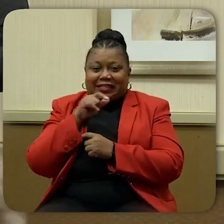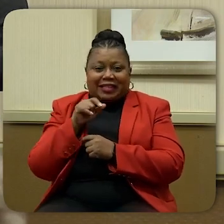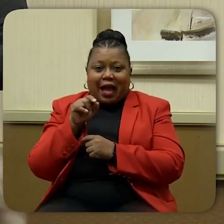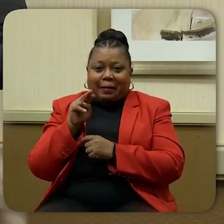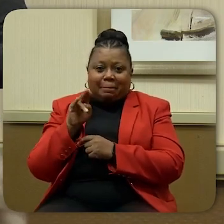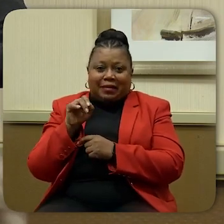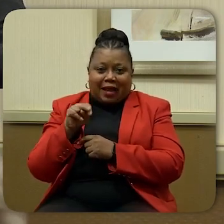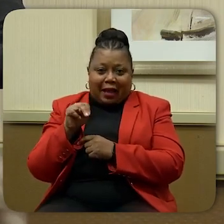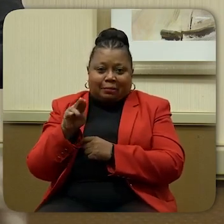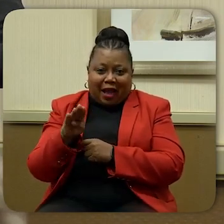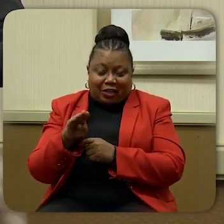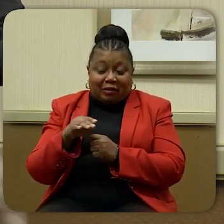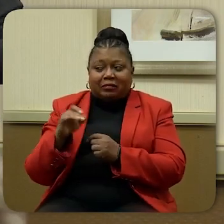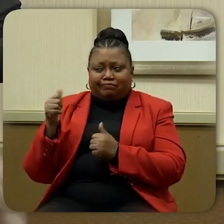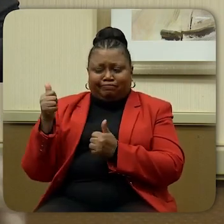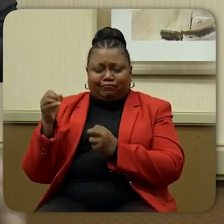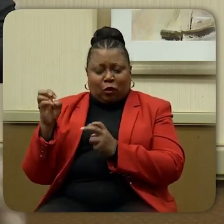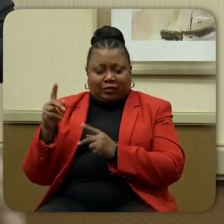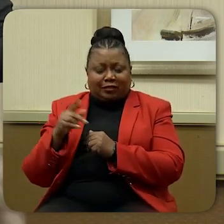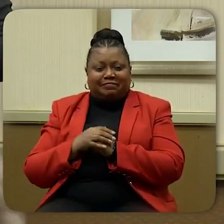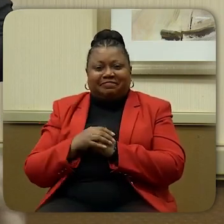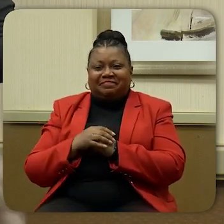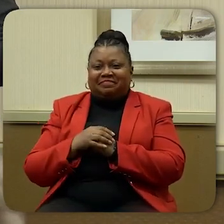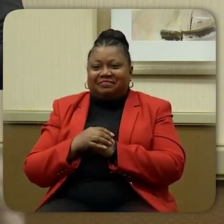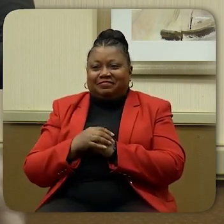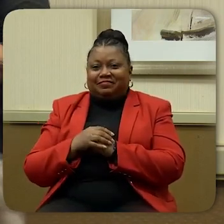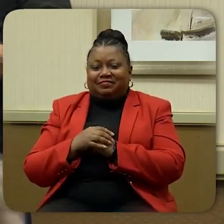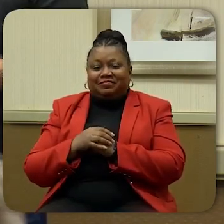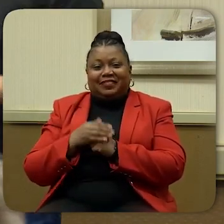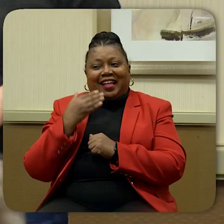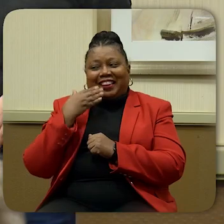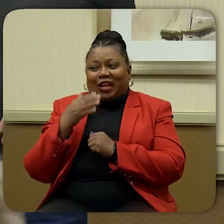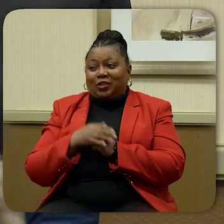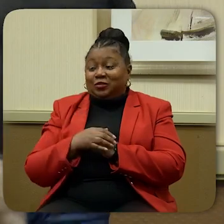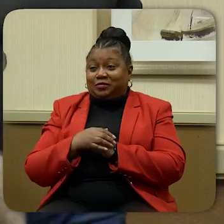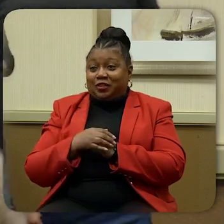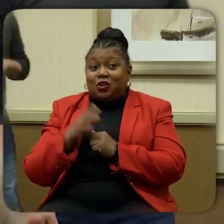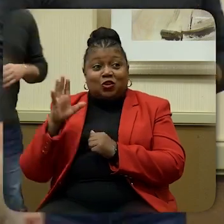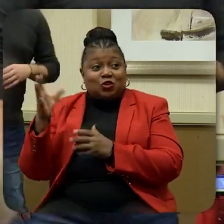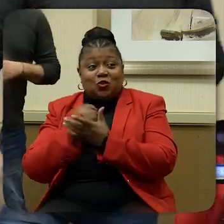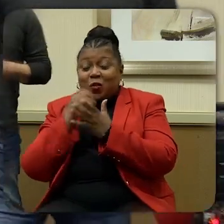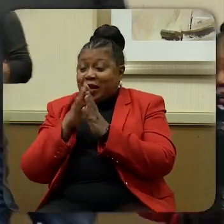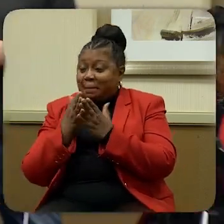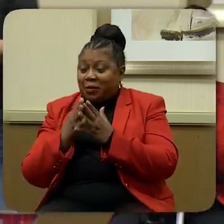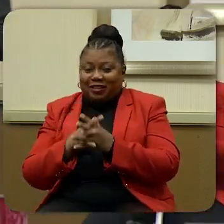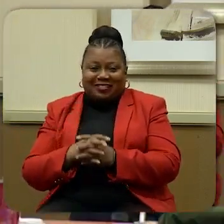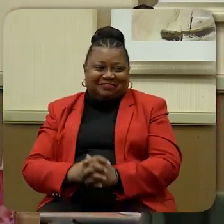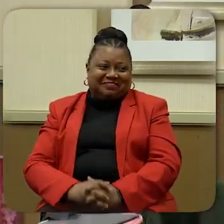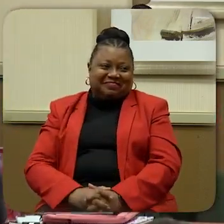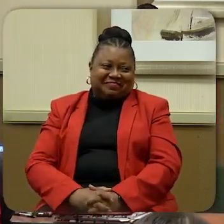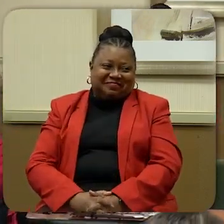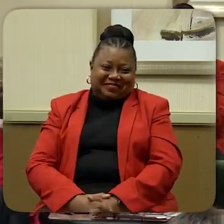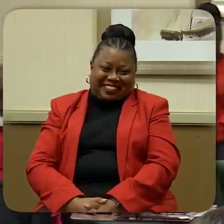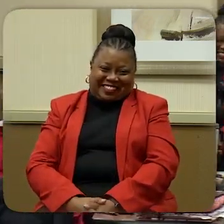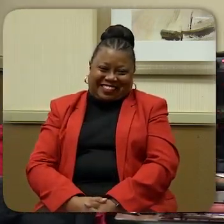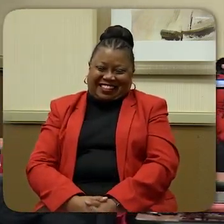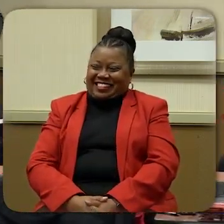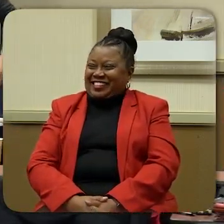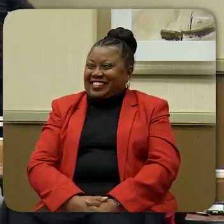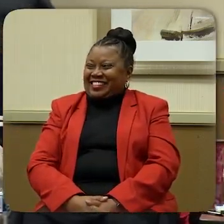non-binary. Awesome. Thank you. Okay, you win a book now because you really put in the work